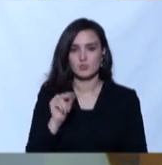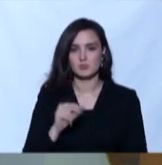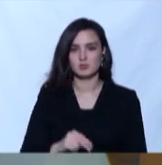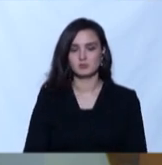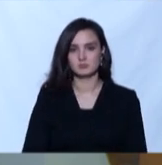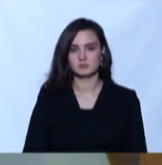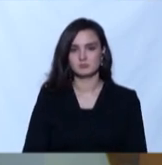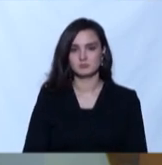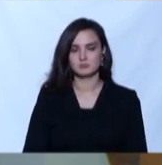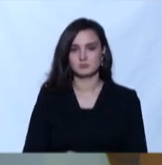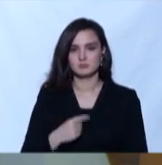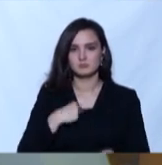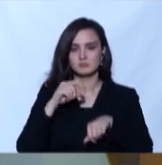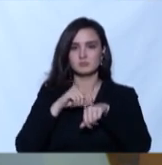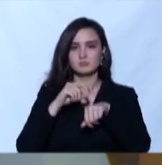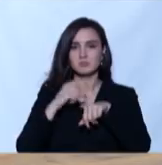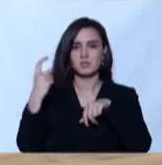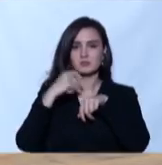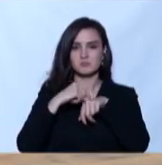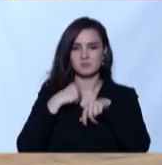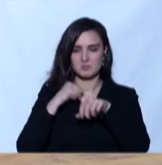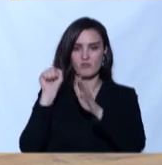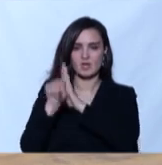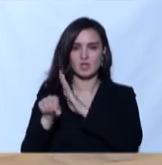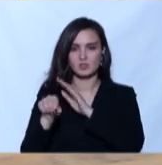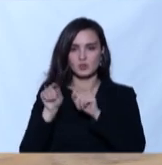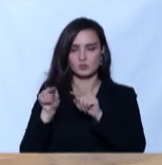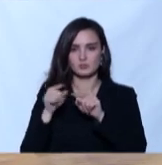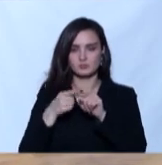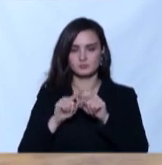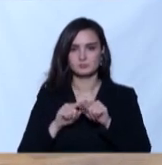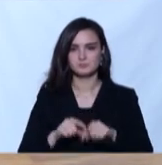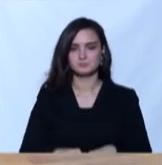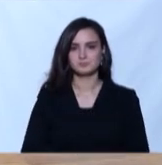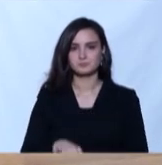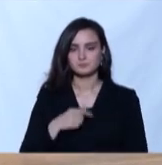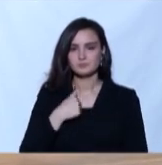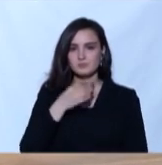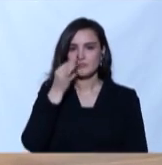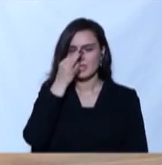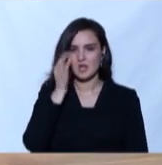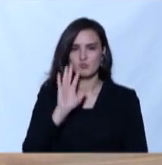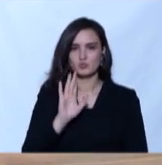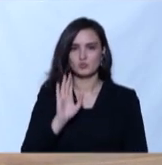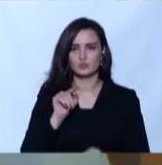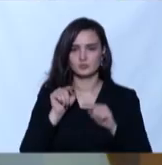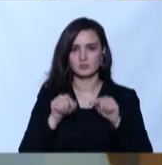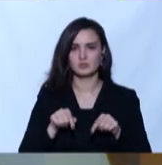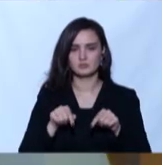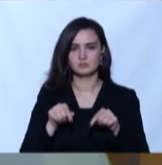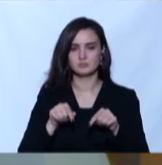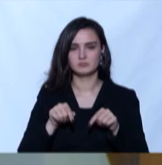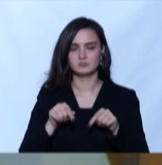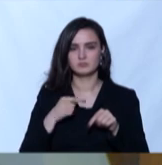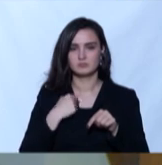I stepped on a bug and killed it. I never meant to harm it. I don't like to hurt any living thing.